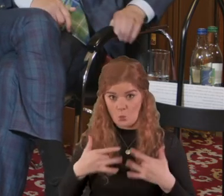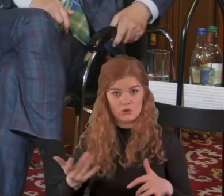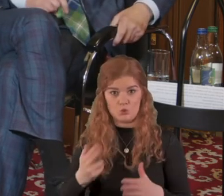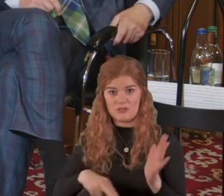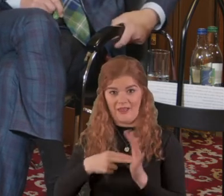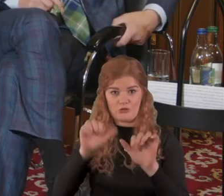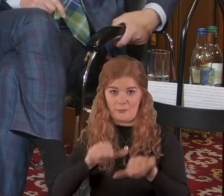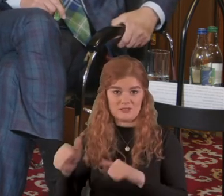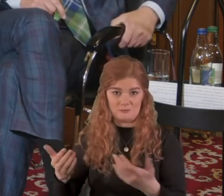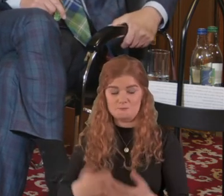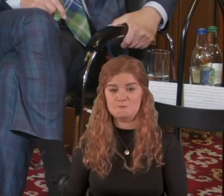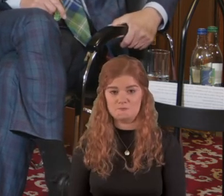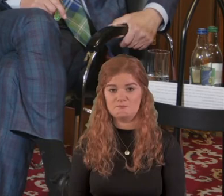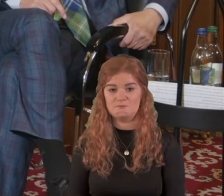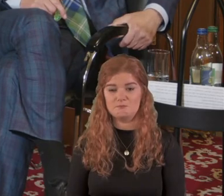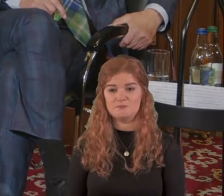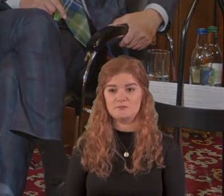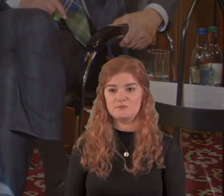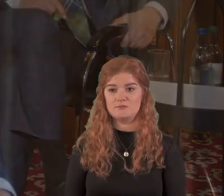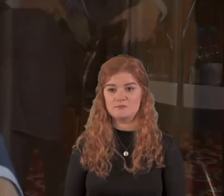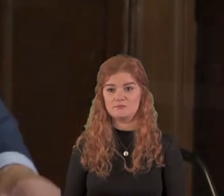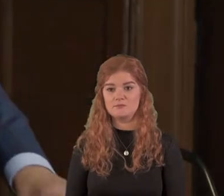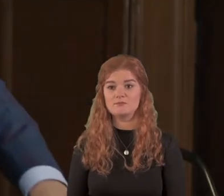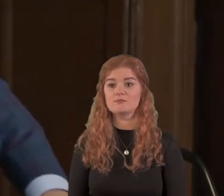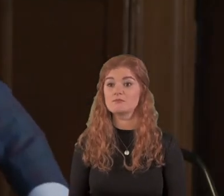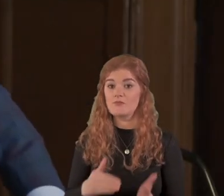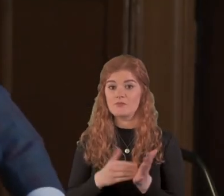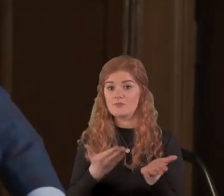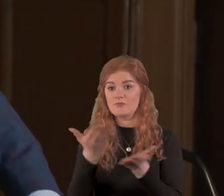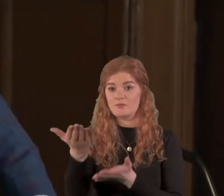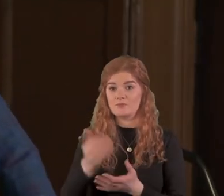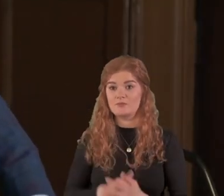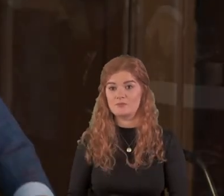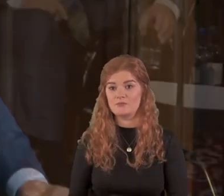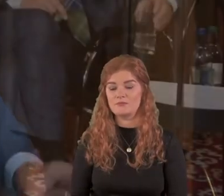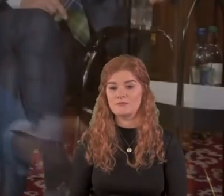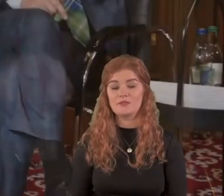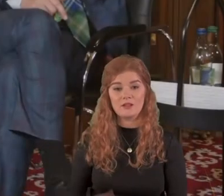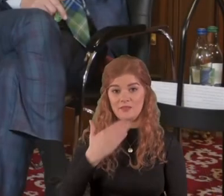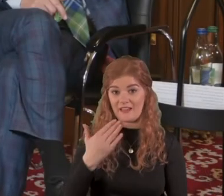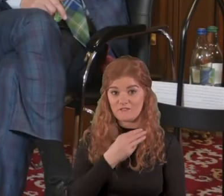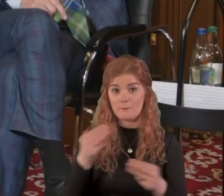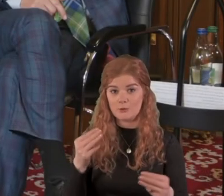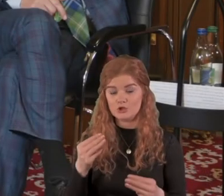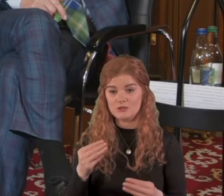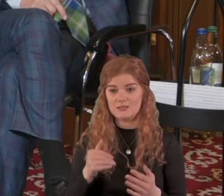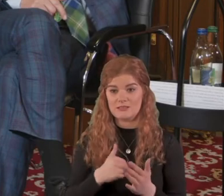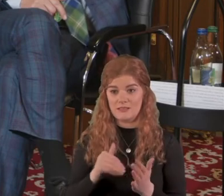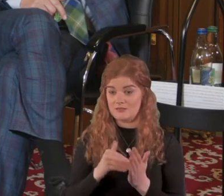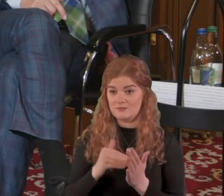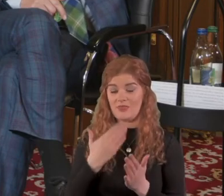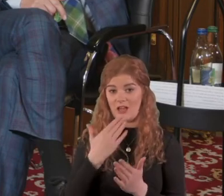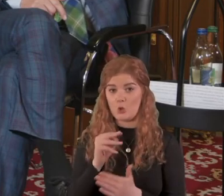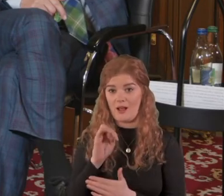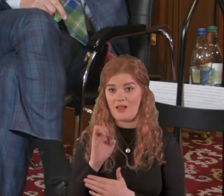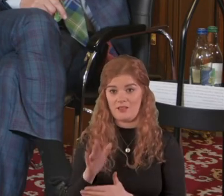Yes. Thank you very much. Thank you, Michael. It's